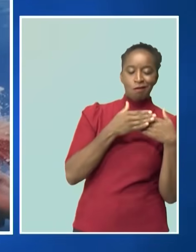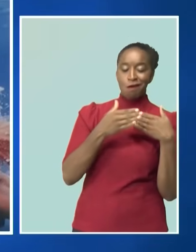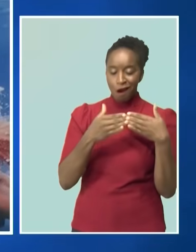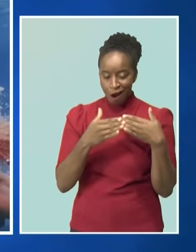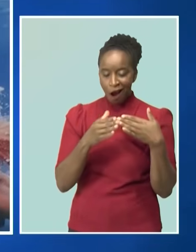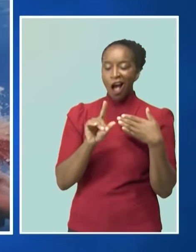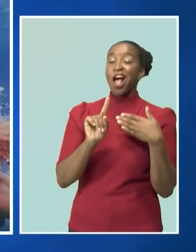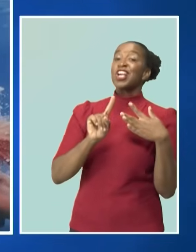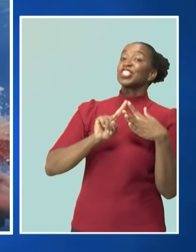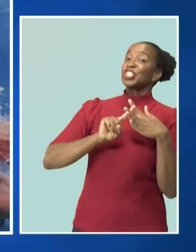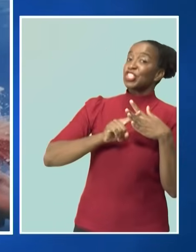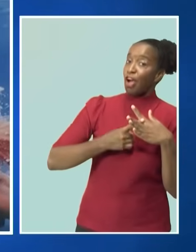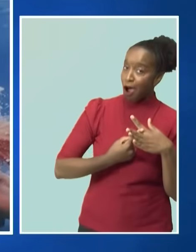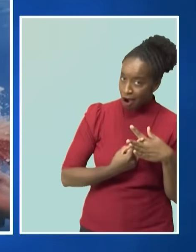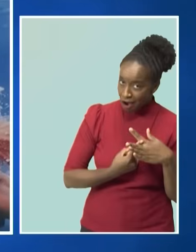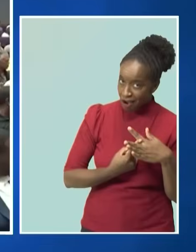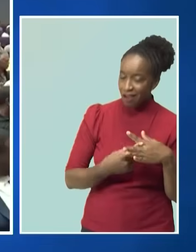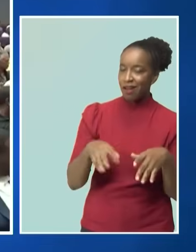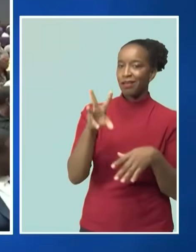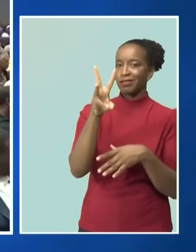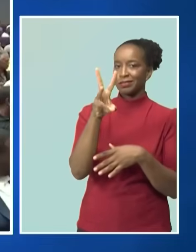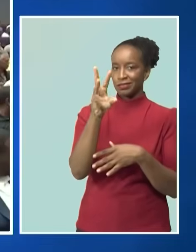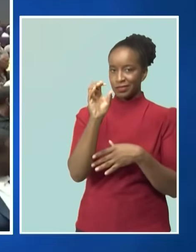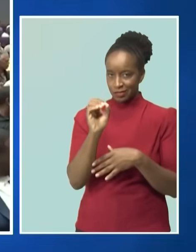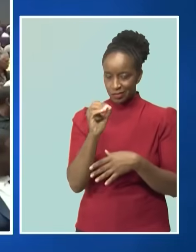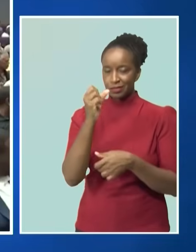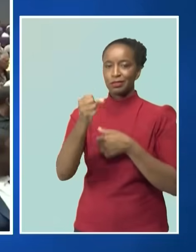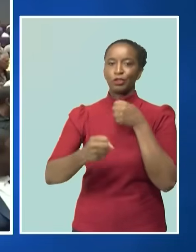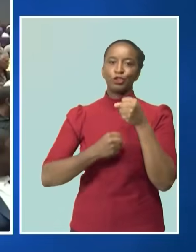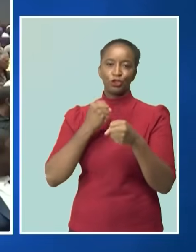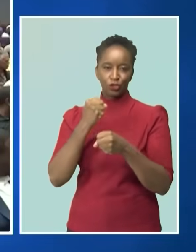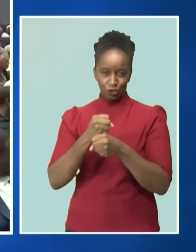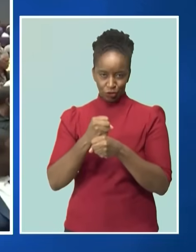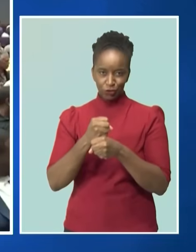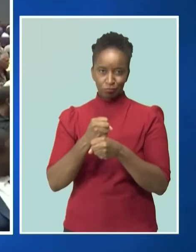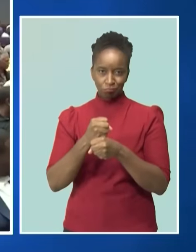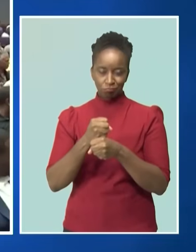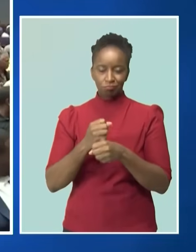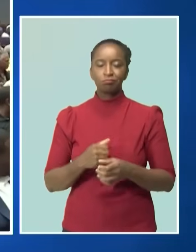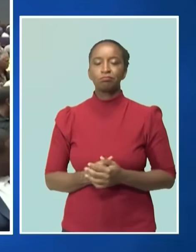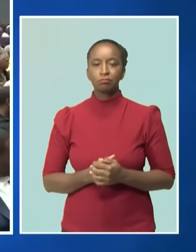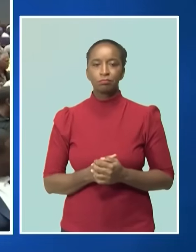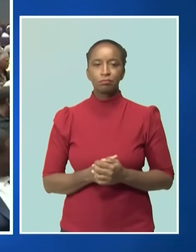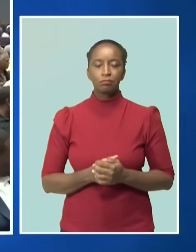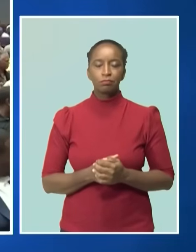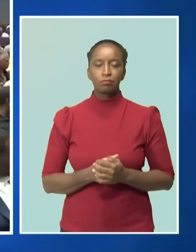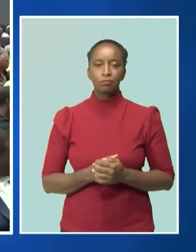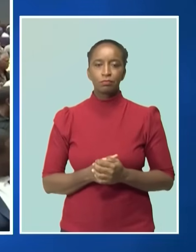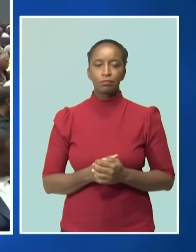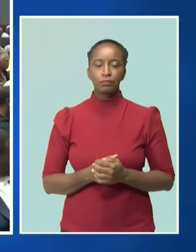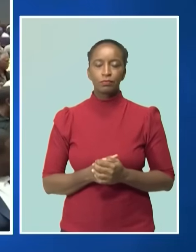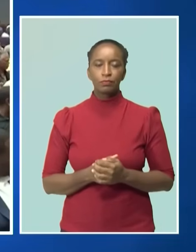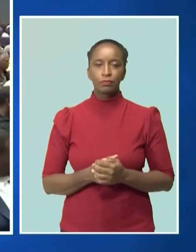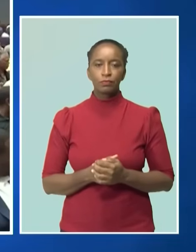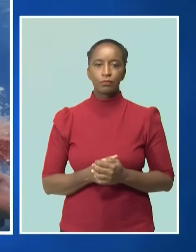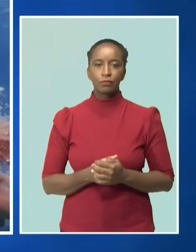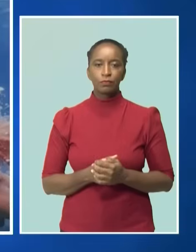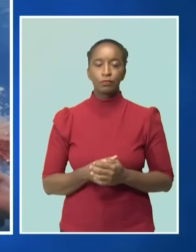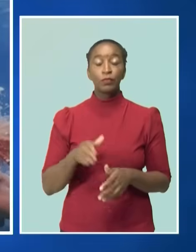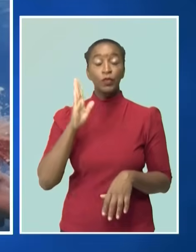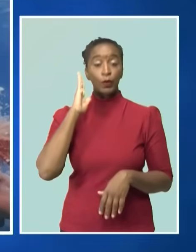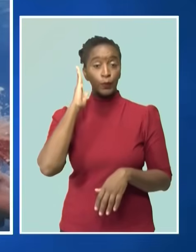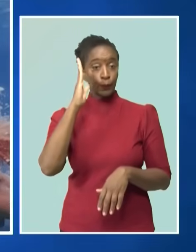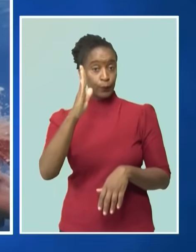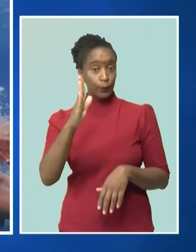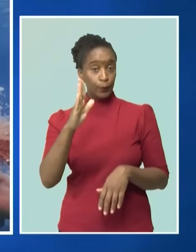on November 30th, we are into our 60th year. While we will not have the next We Gatherin